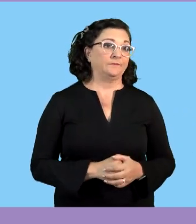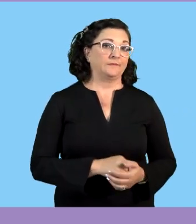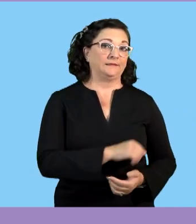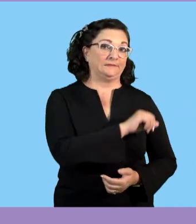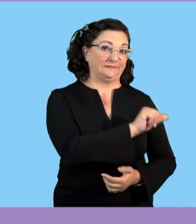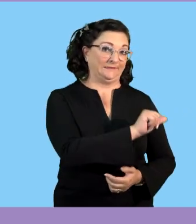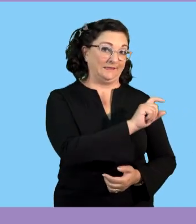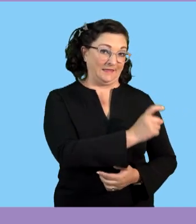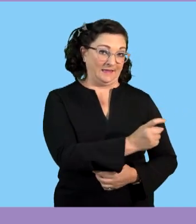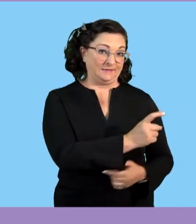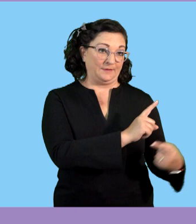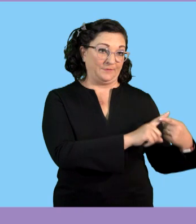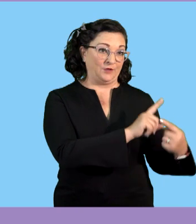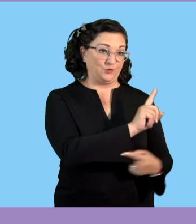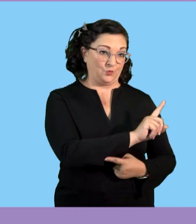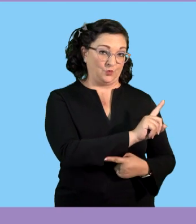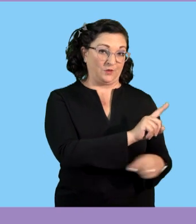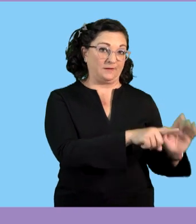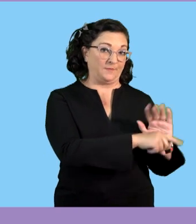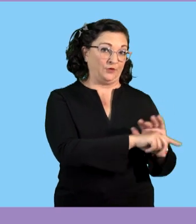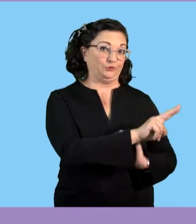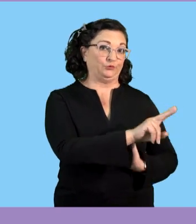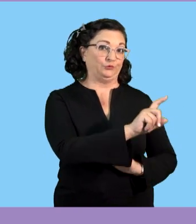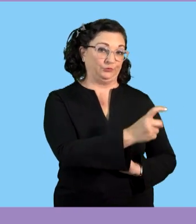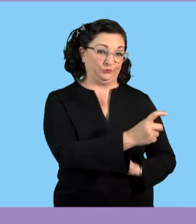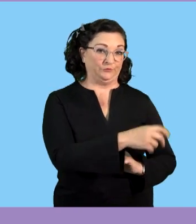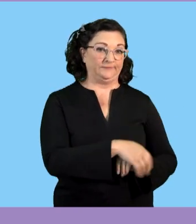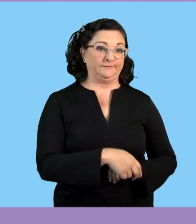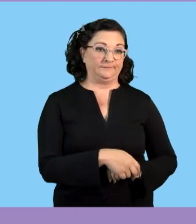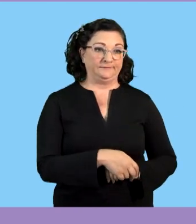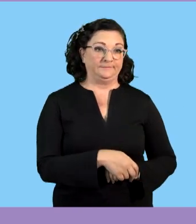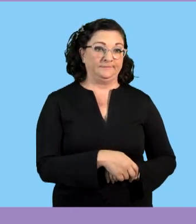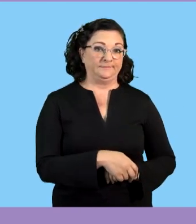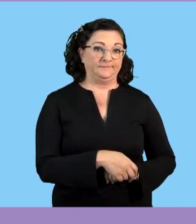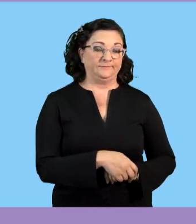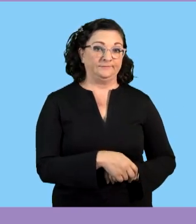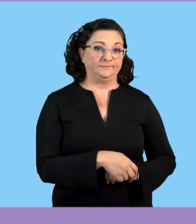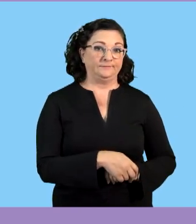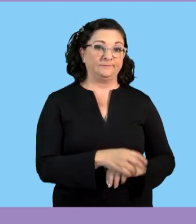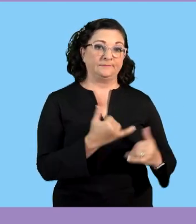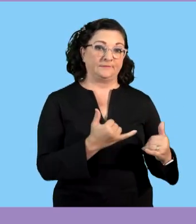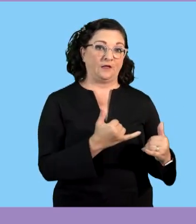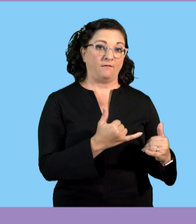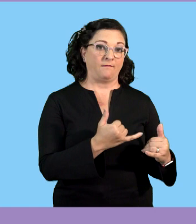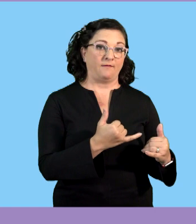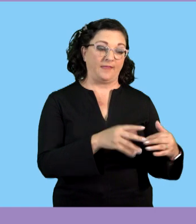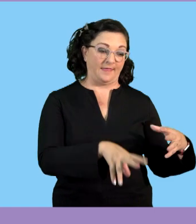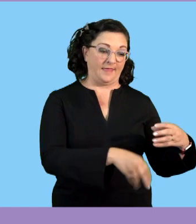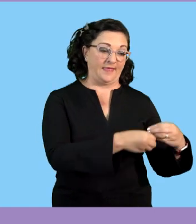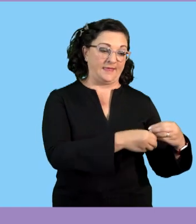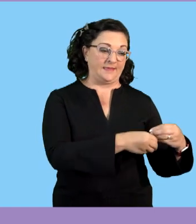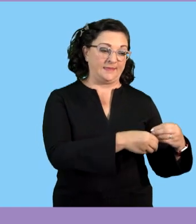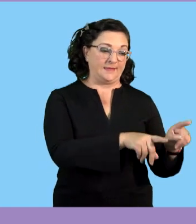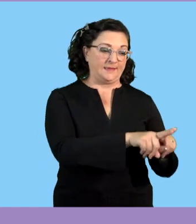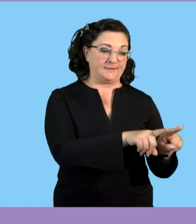side there, I have now 6x plus 1 minus 2x. Now I'm going to add the ones that